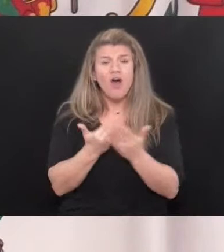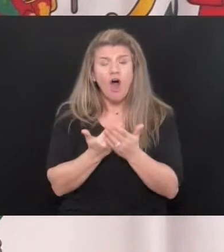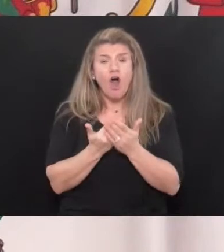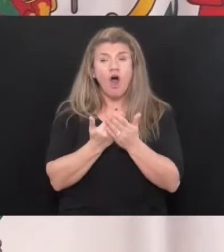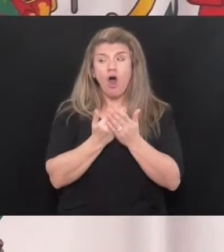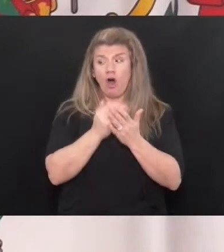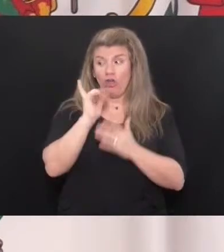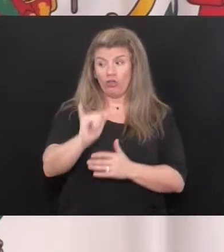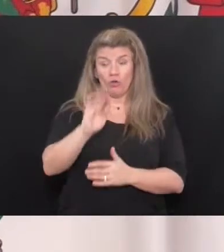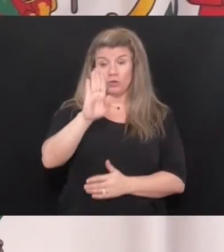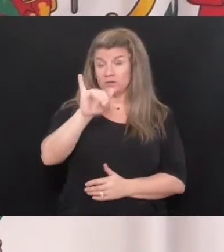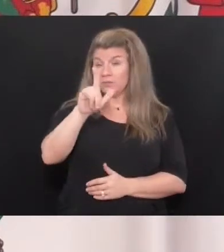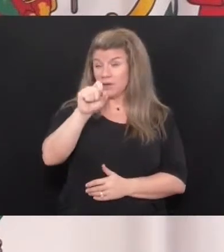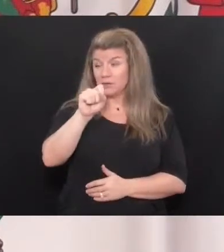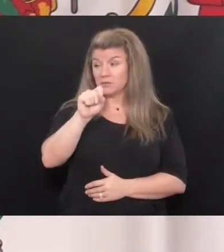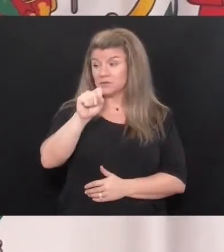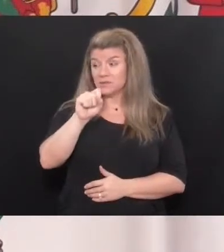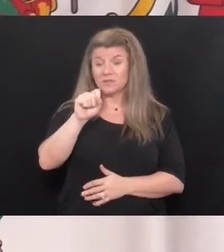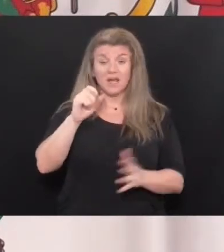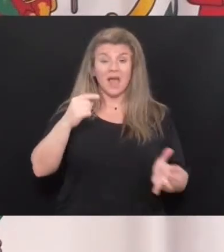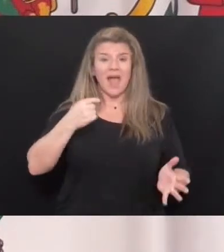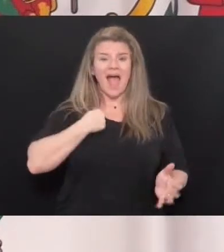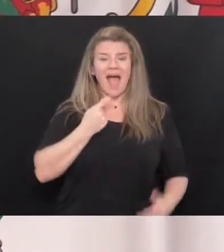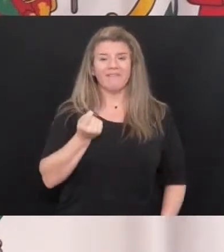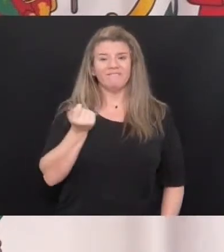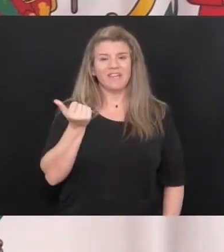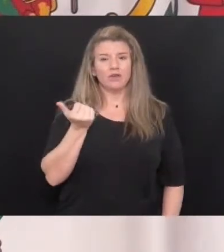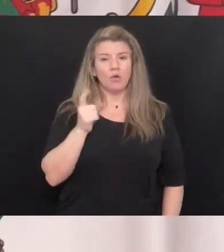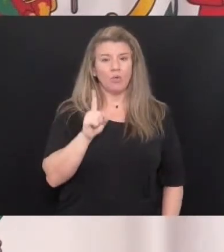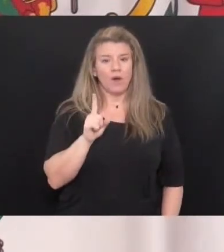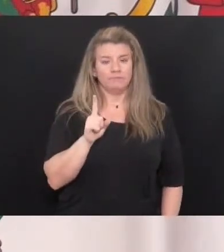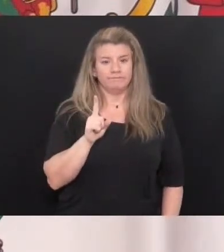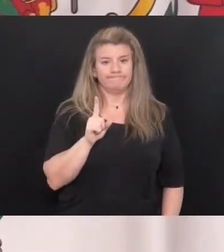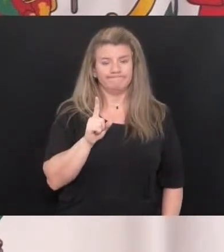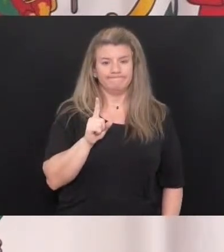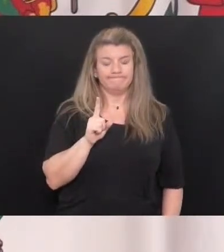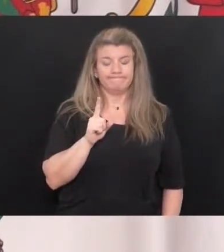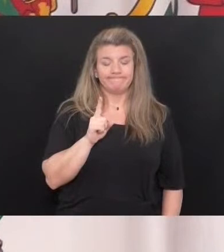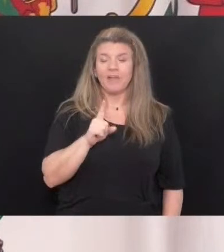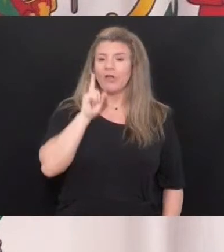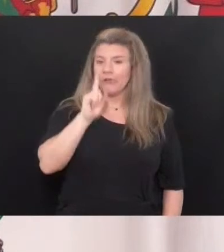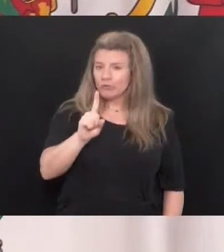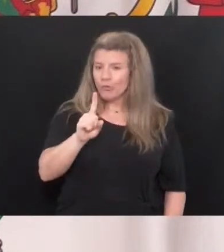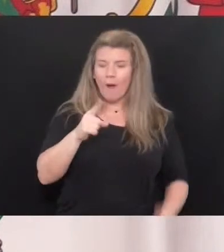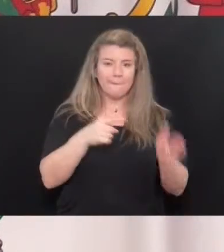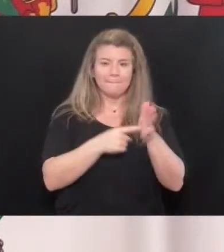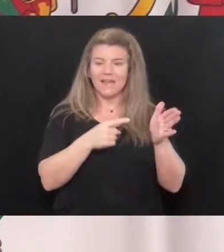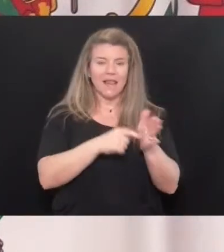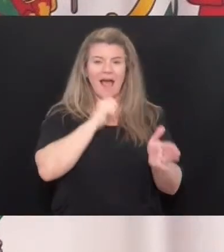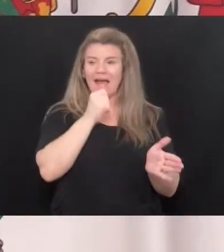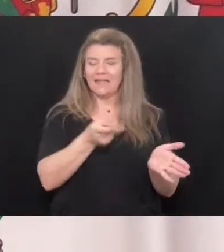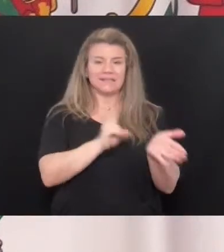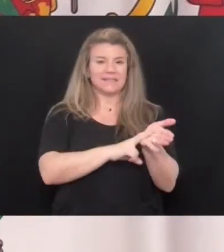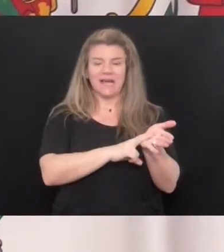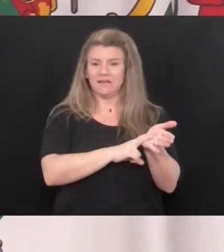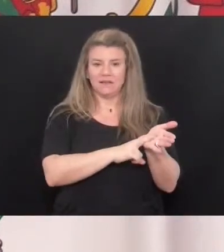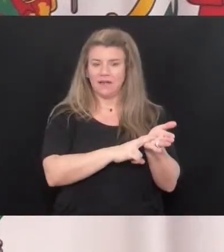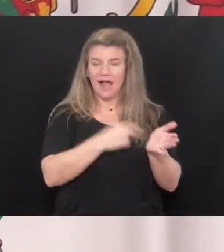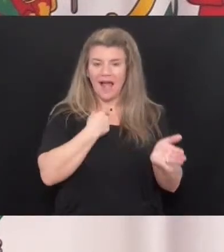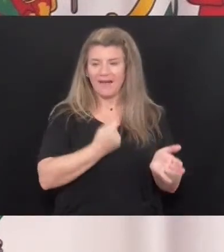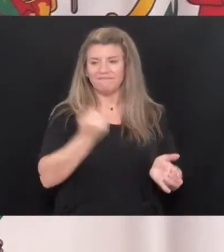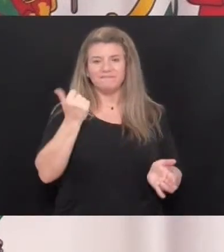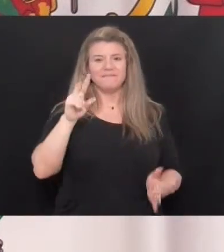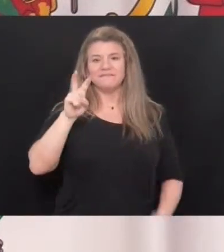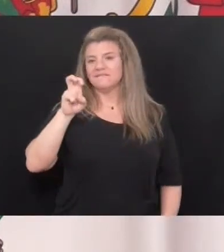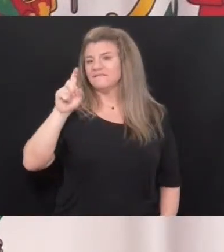so far, I've vetoed one bill. Now, there was one bill that I just didn't sign and let come into law, but